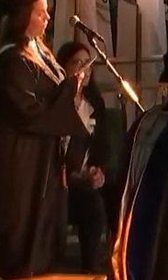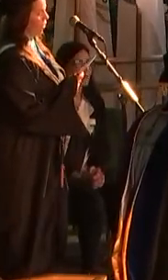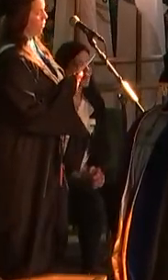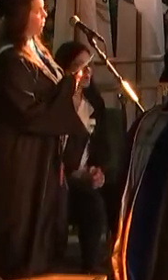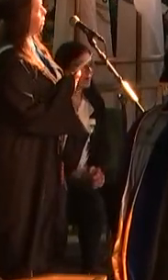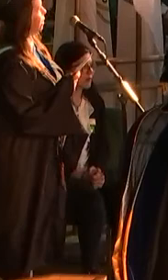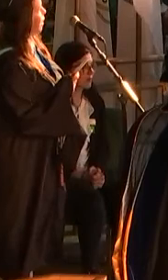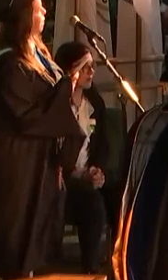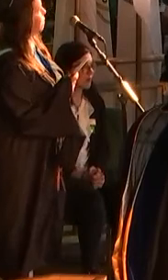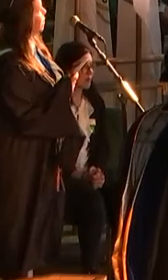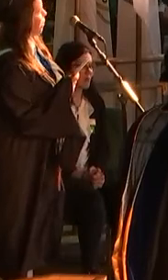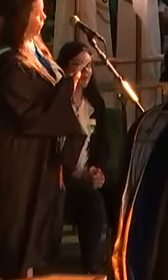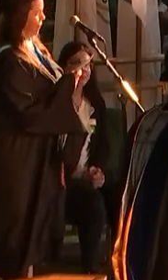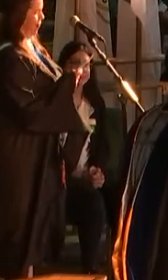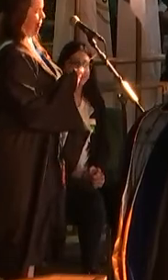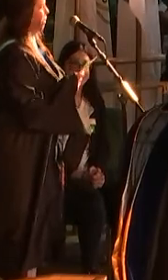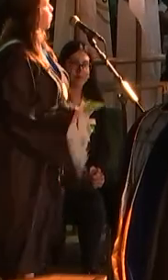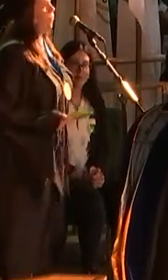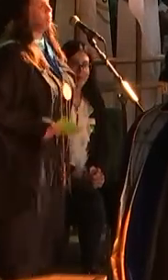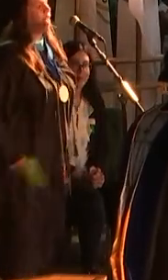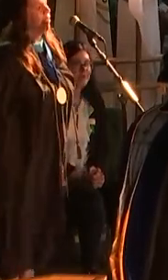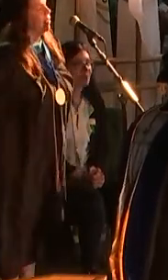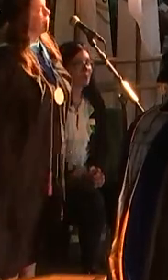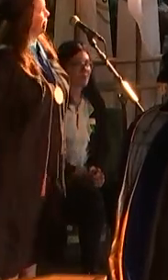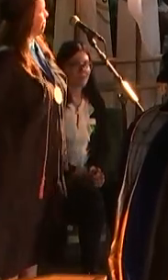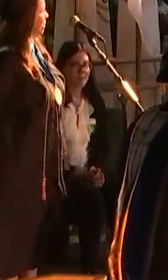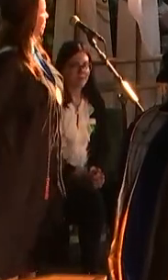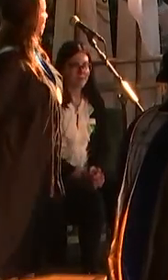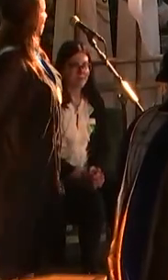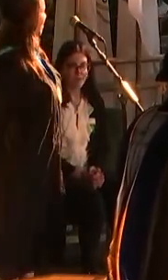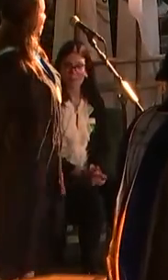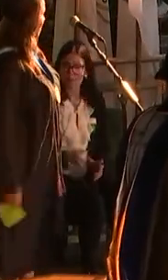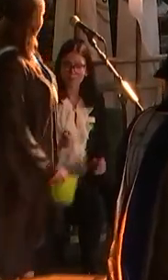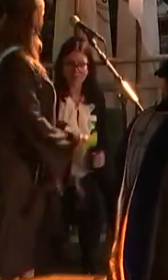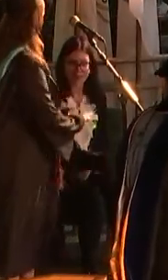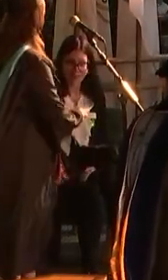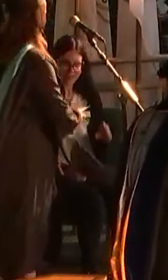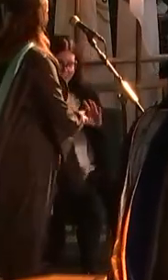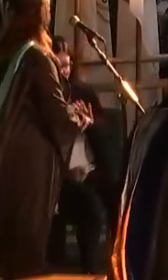Giovanna Ferreira D. Azevedo, cum laude.